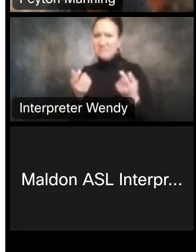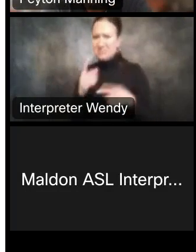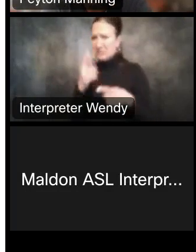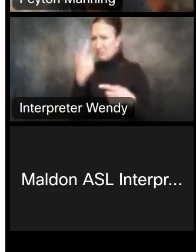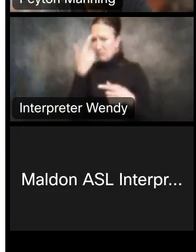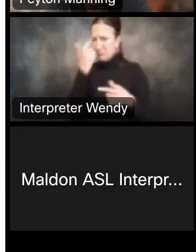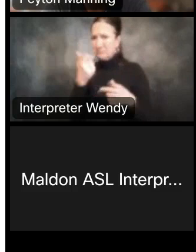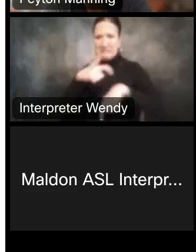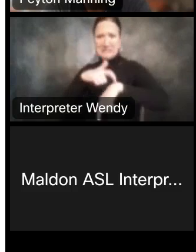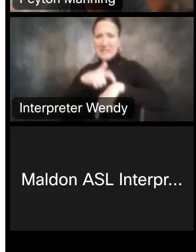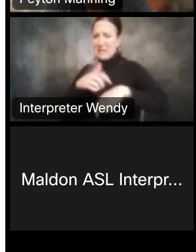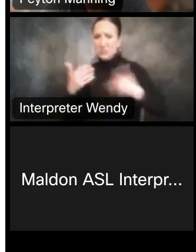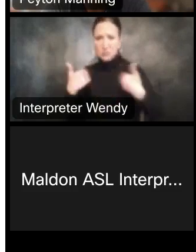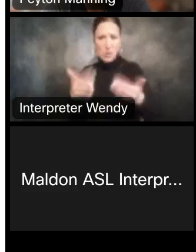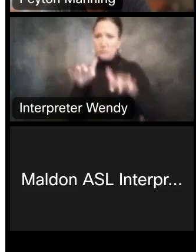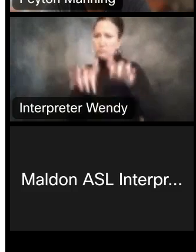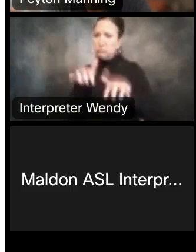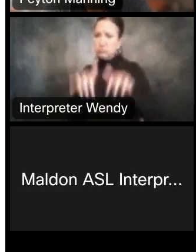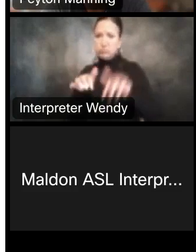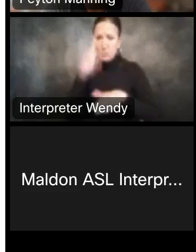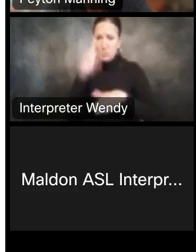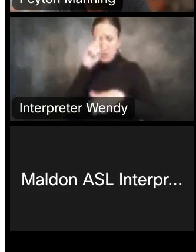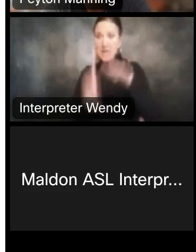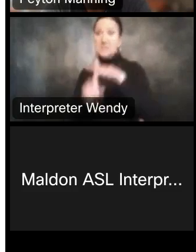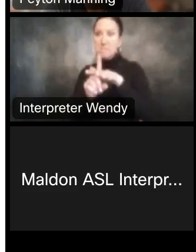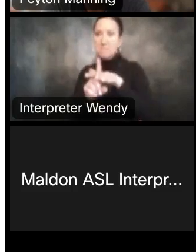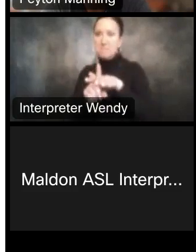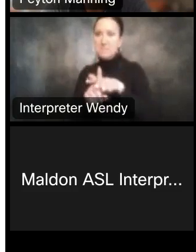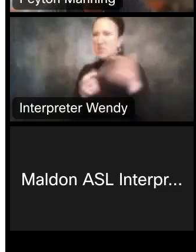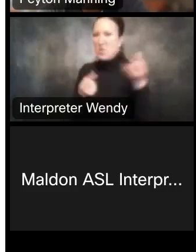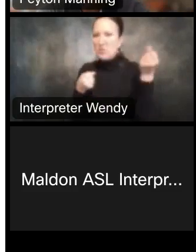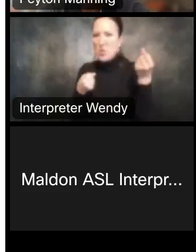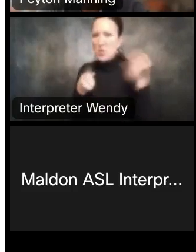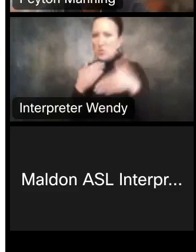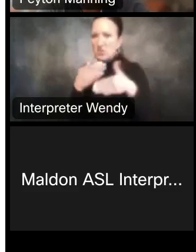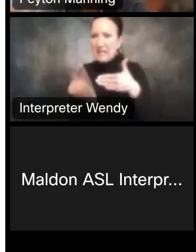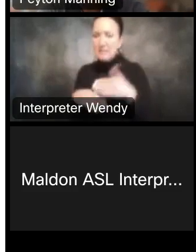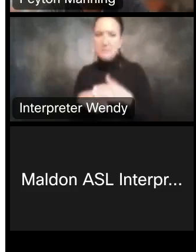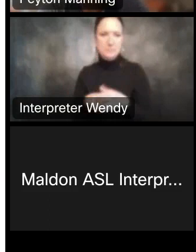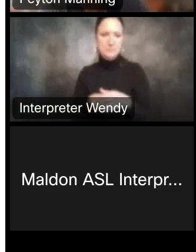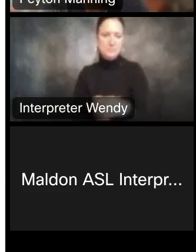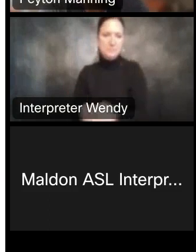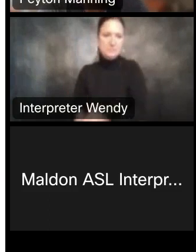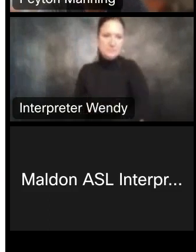and we'll address them at the end of the meeting during the question and comment period. Back to you, Jamie.